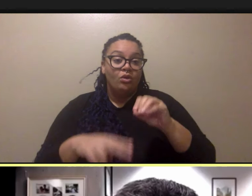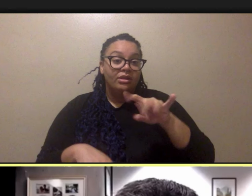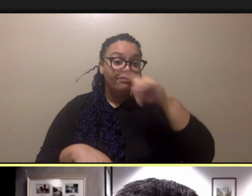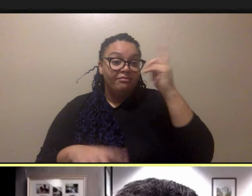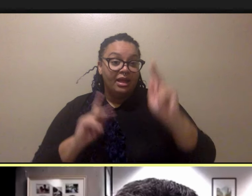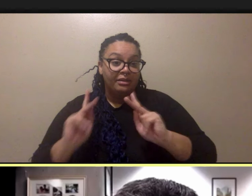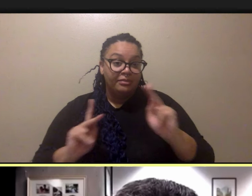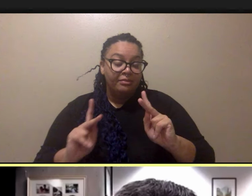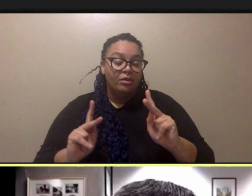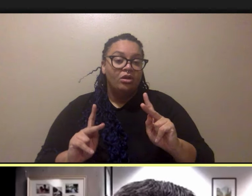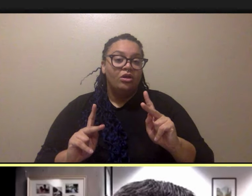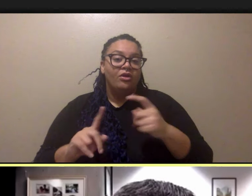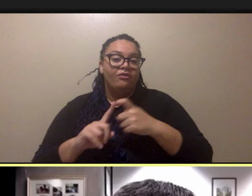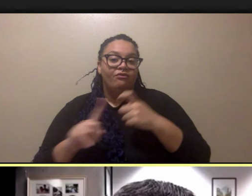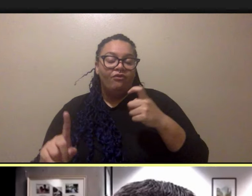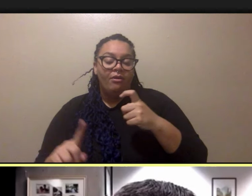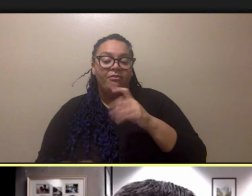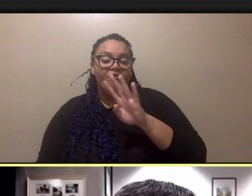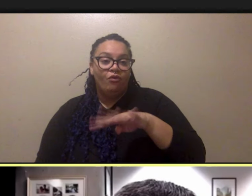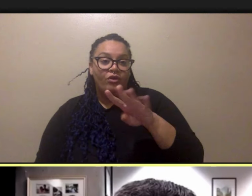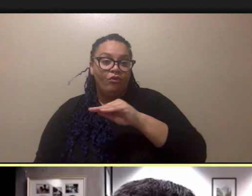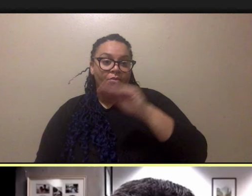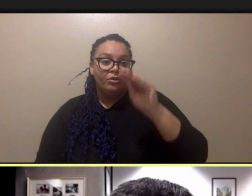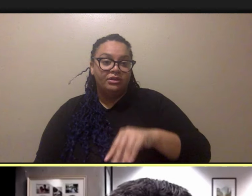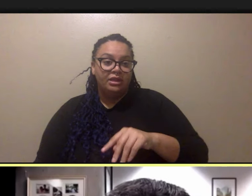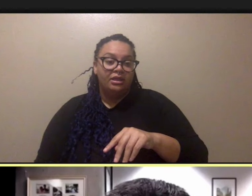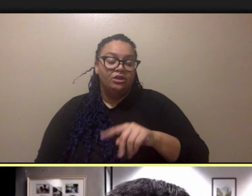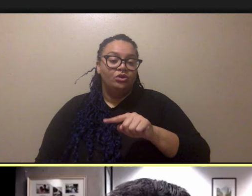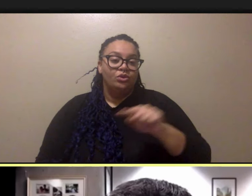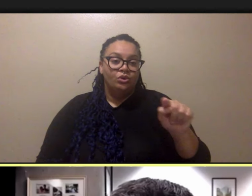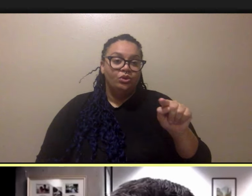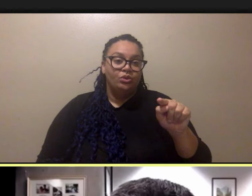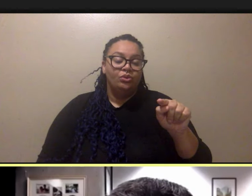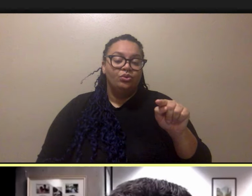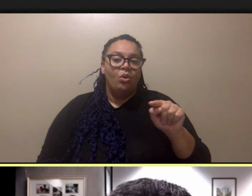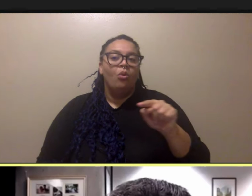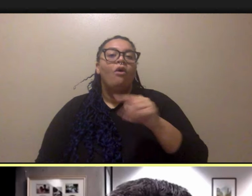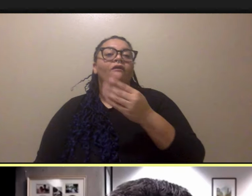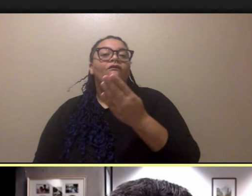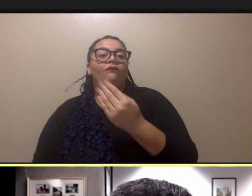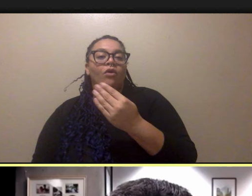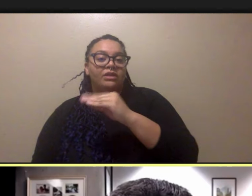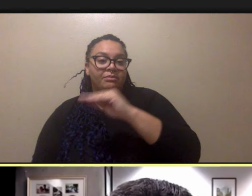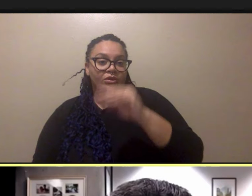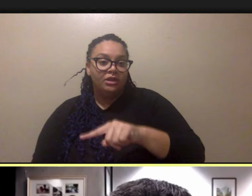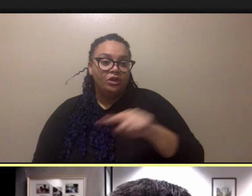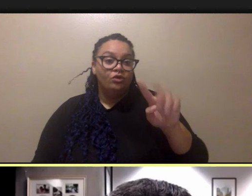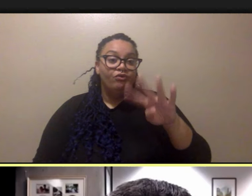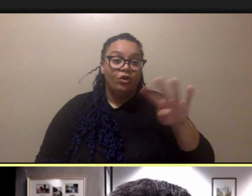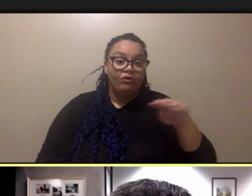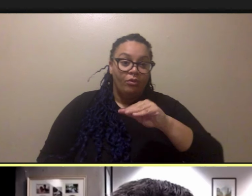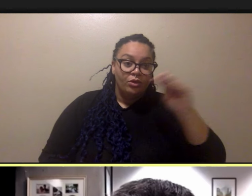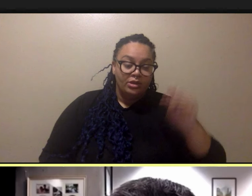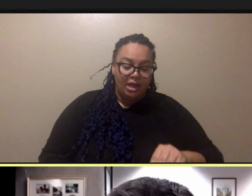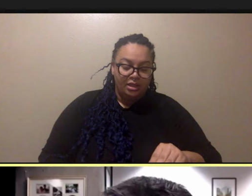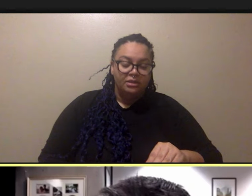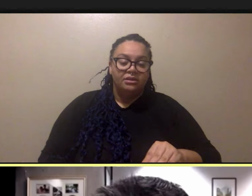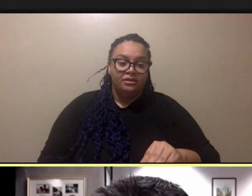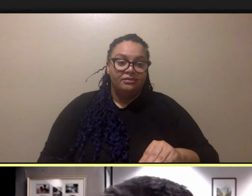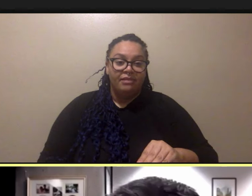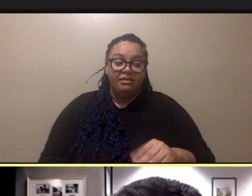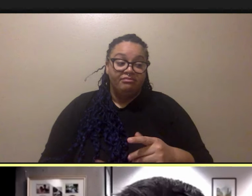7% to 44%, and from 17% to 61% in South Carolina.